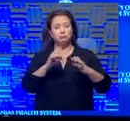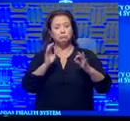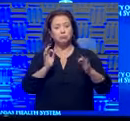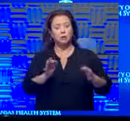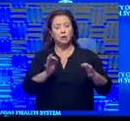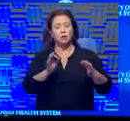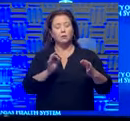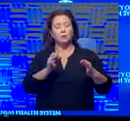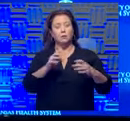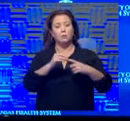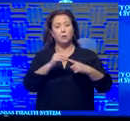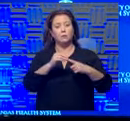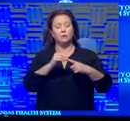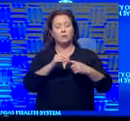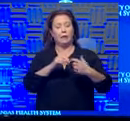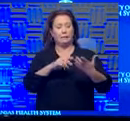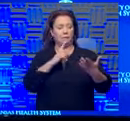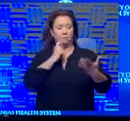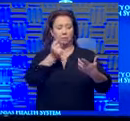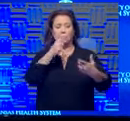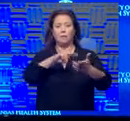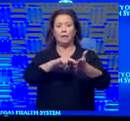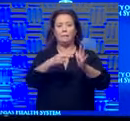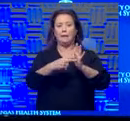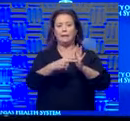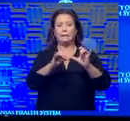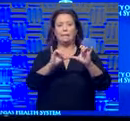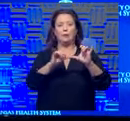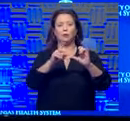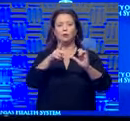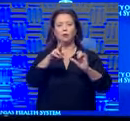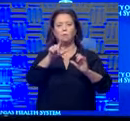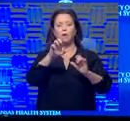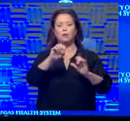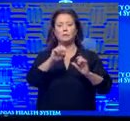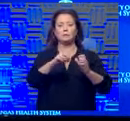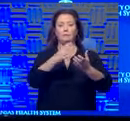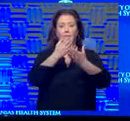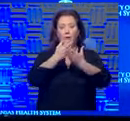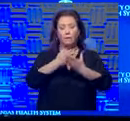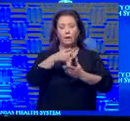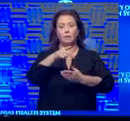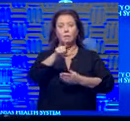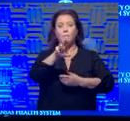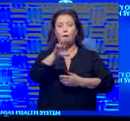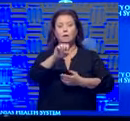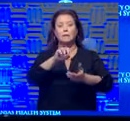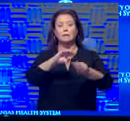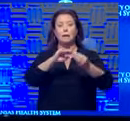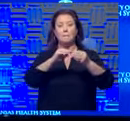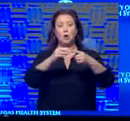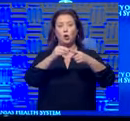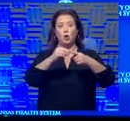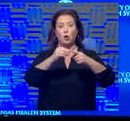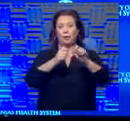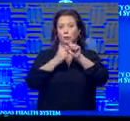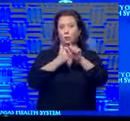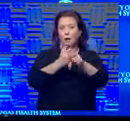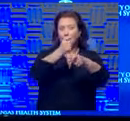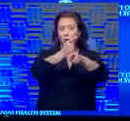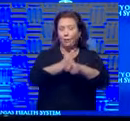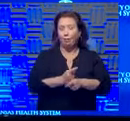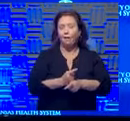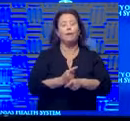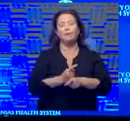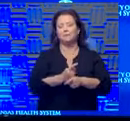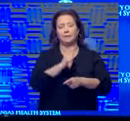has is absolutely meaningless. And if you don't know how to measure your pulse to verify that the pulse number on the oximeter is tracking,